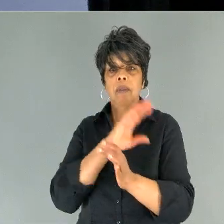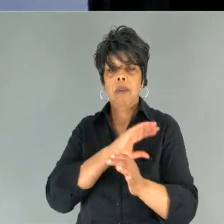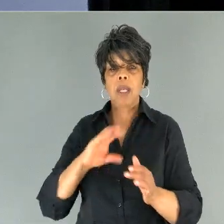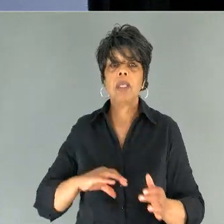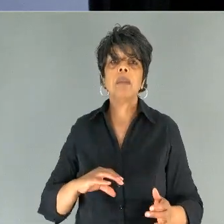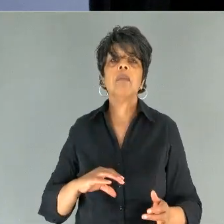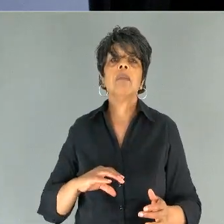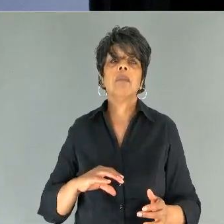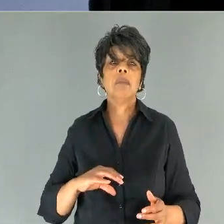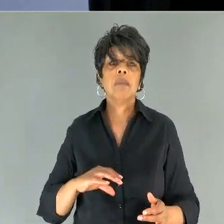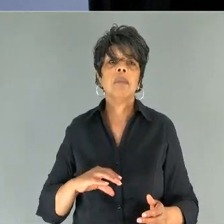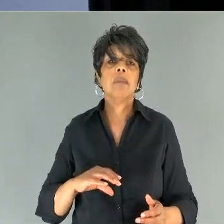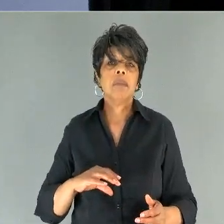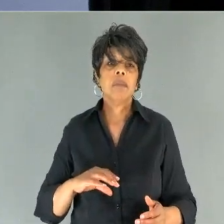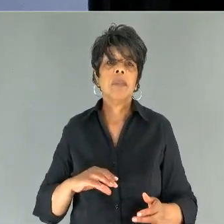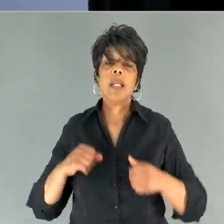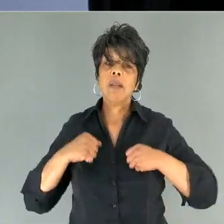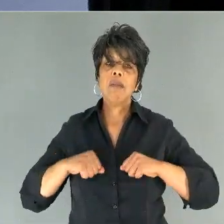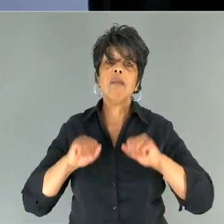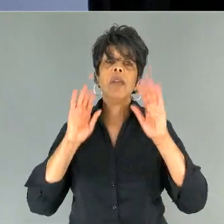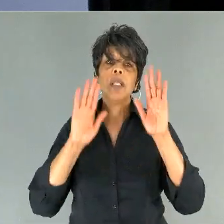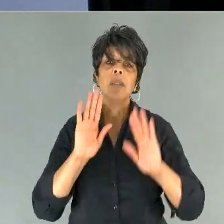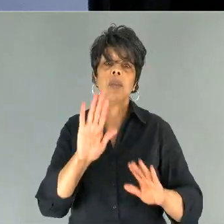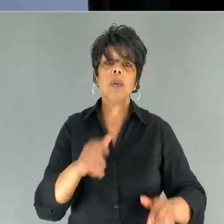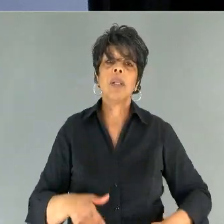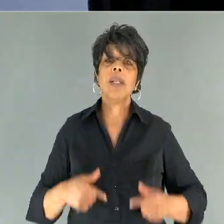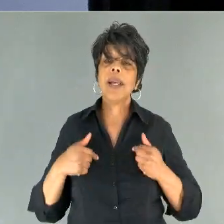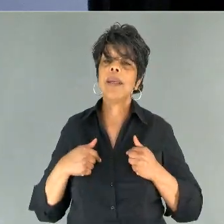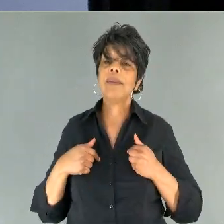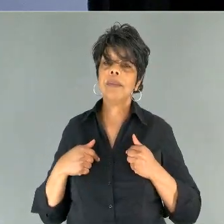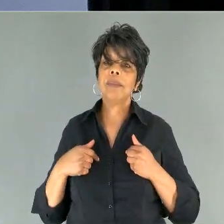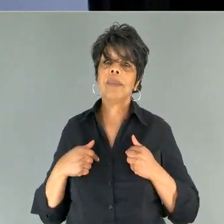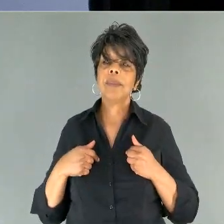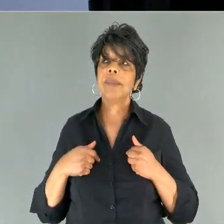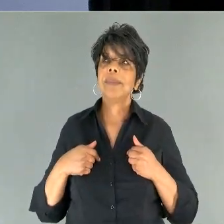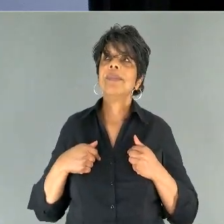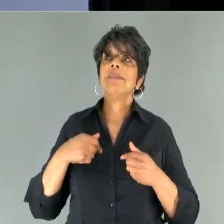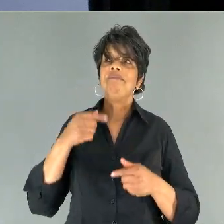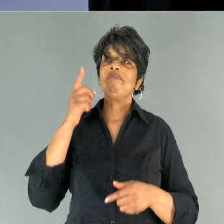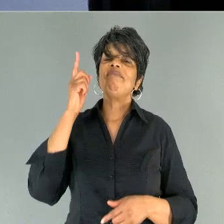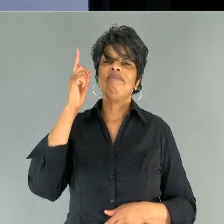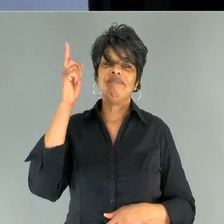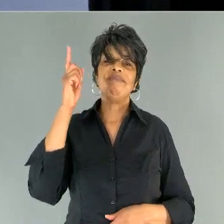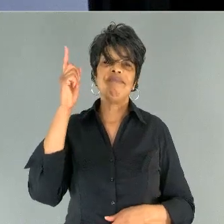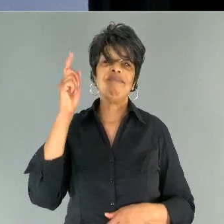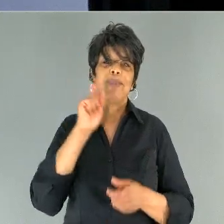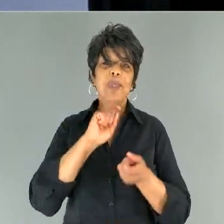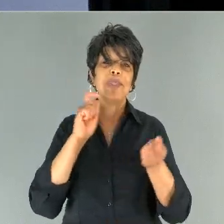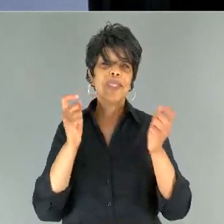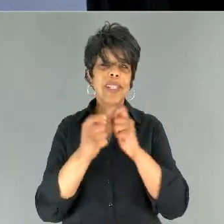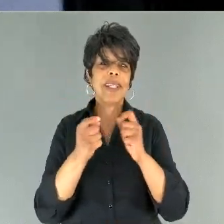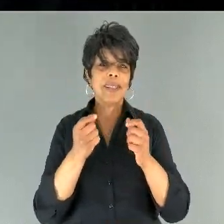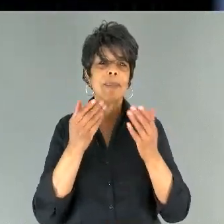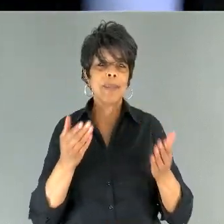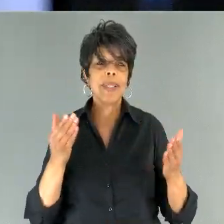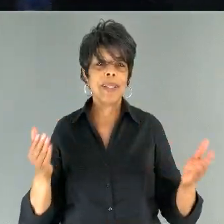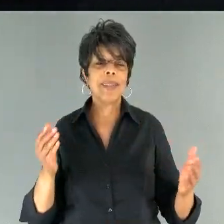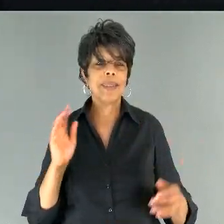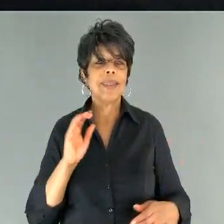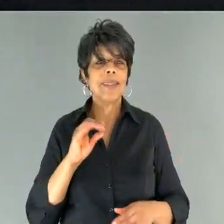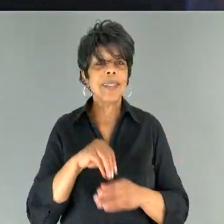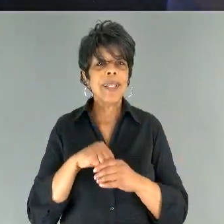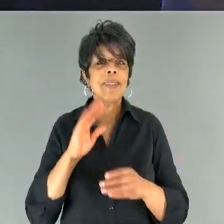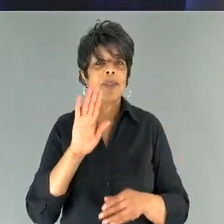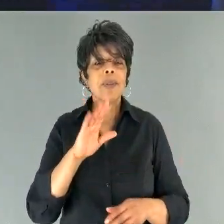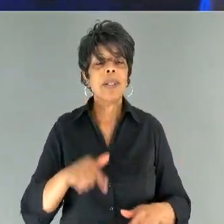your life. He'll rearrange some things in your life. He's going to give you a new